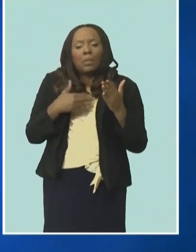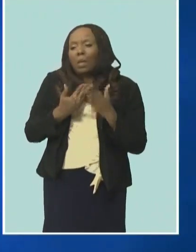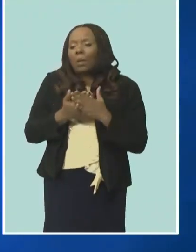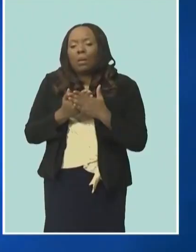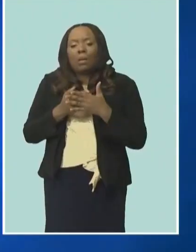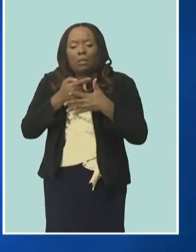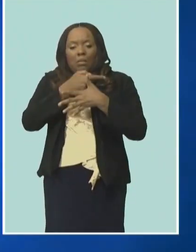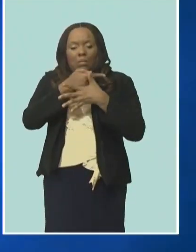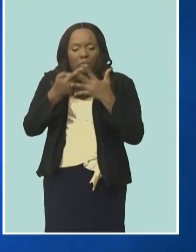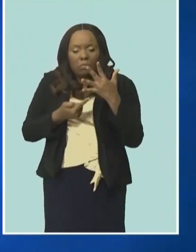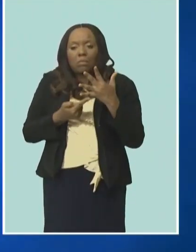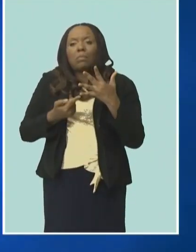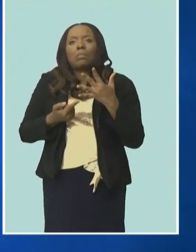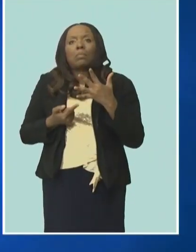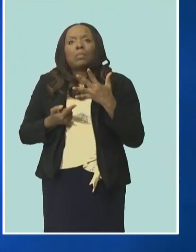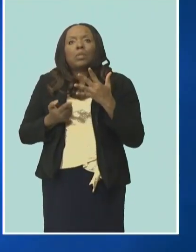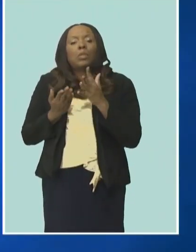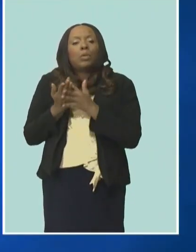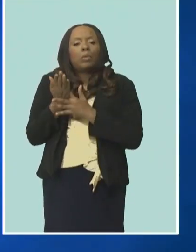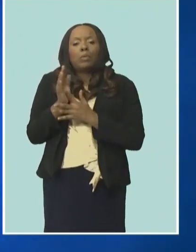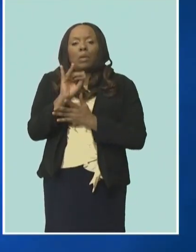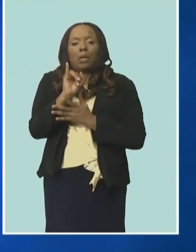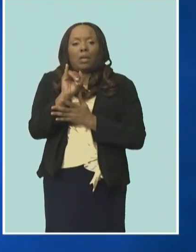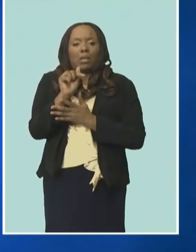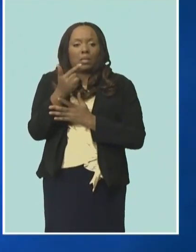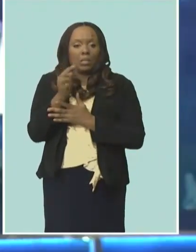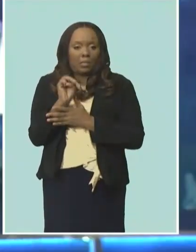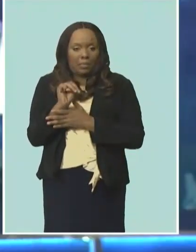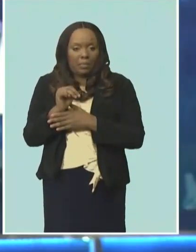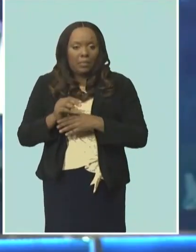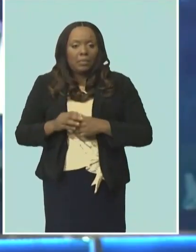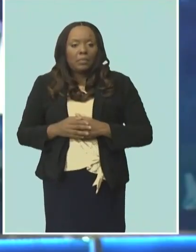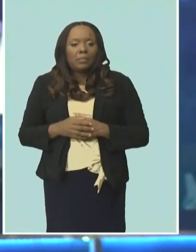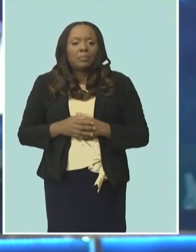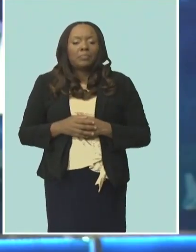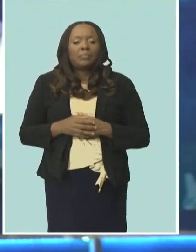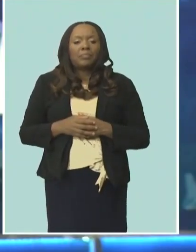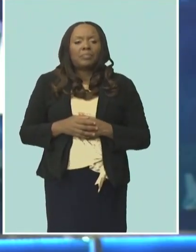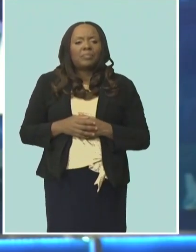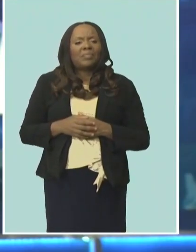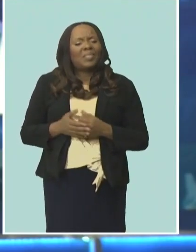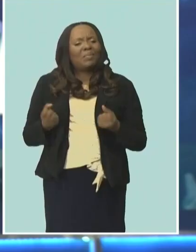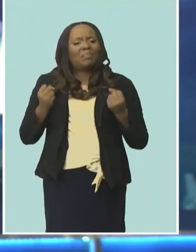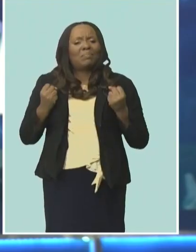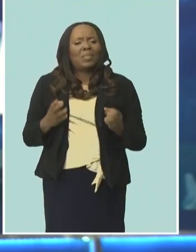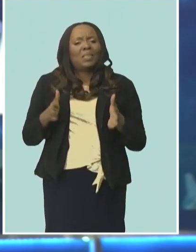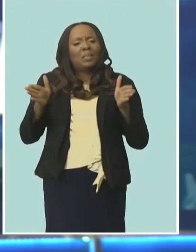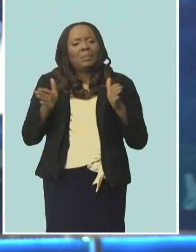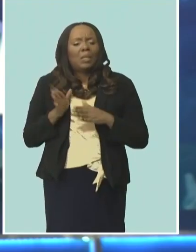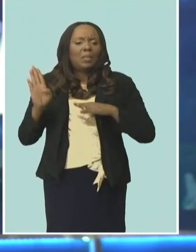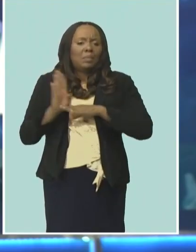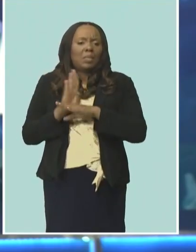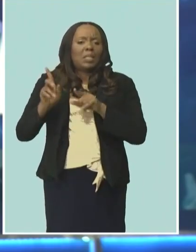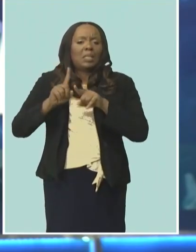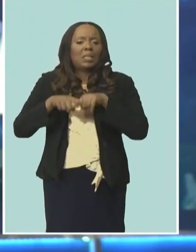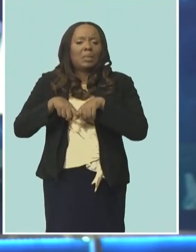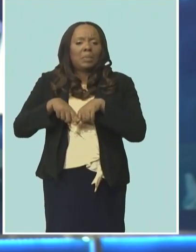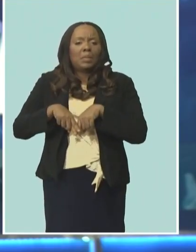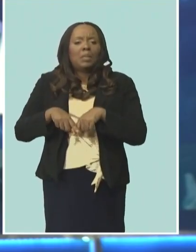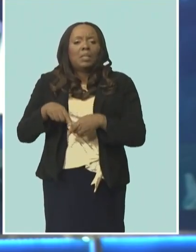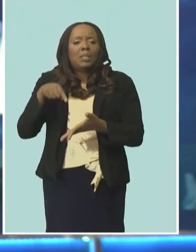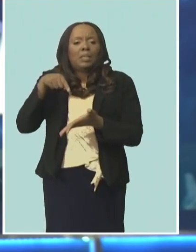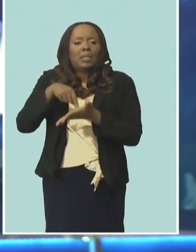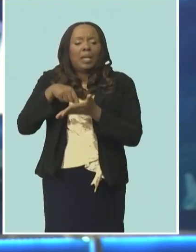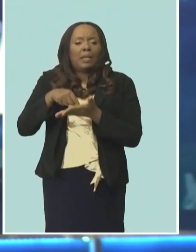way through the IGM platform. Well, too many small enterprises are relying solely on